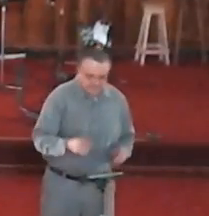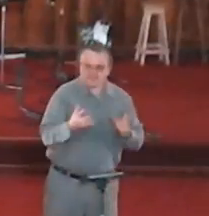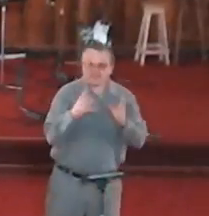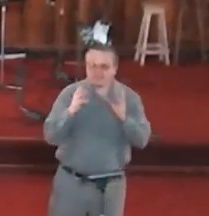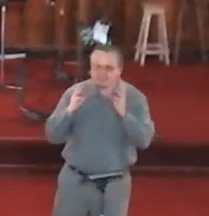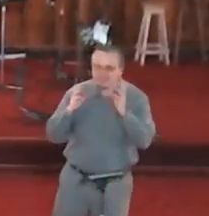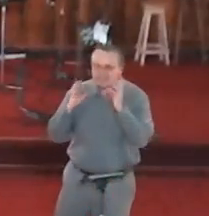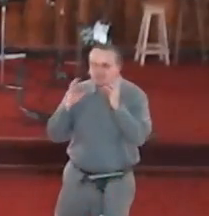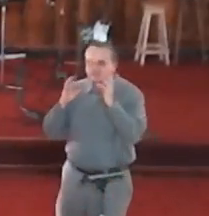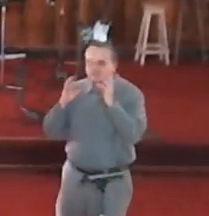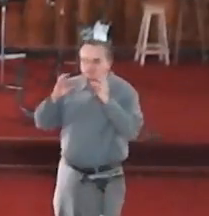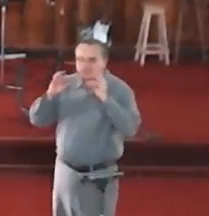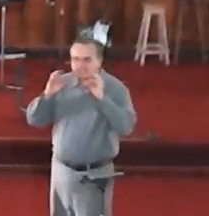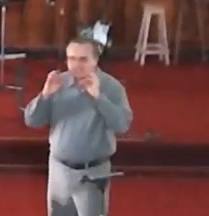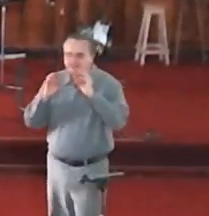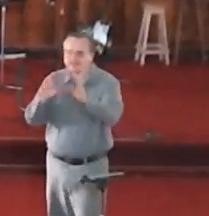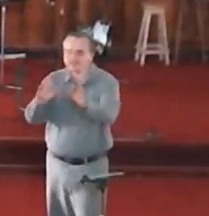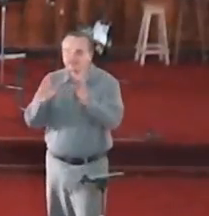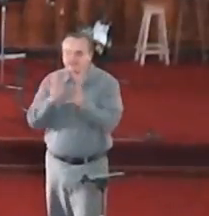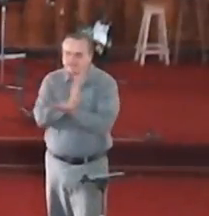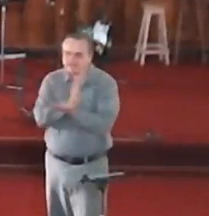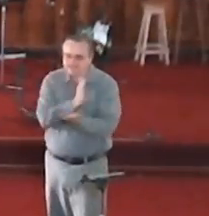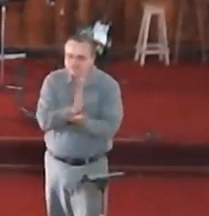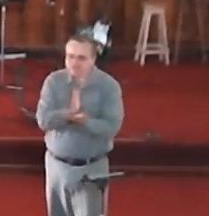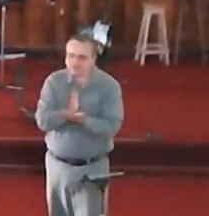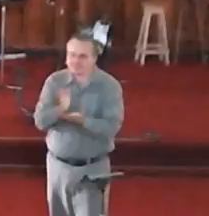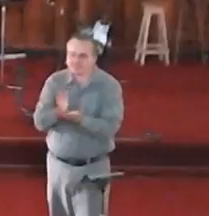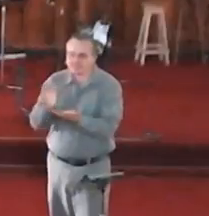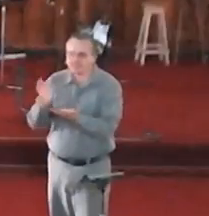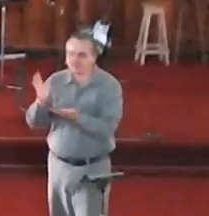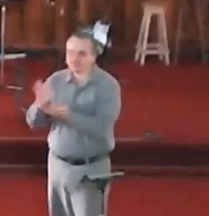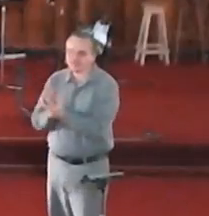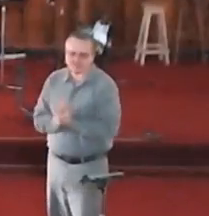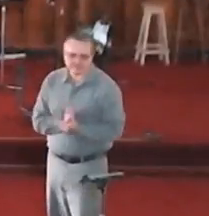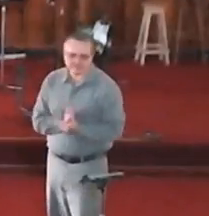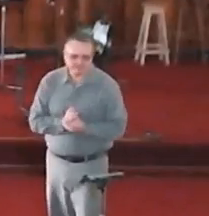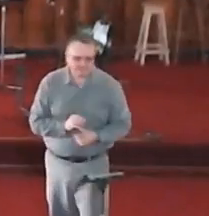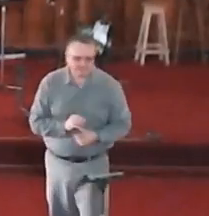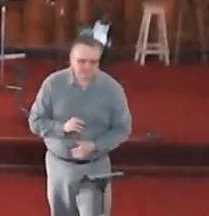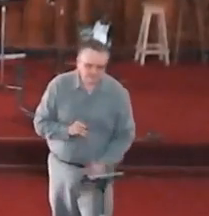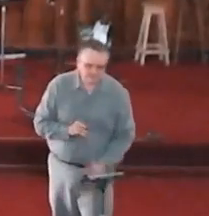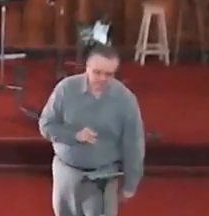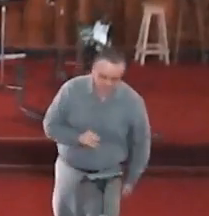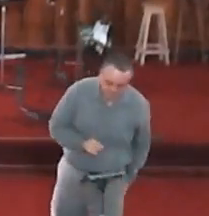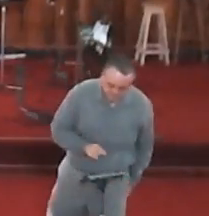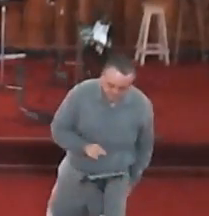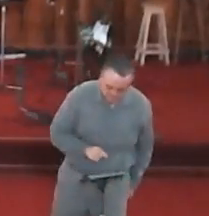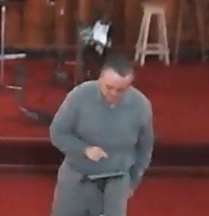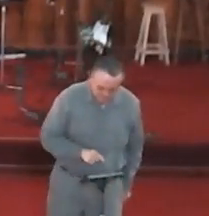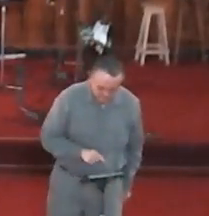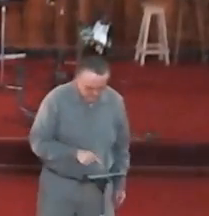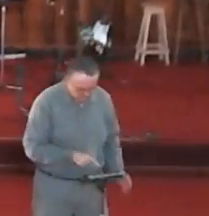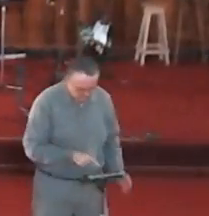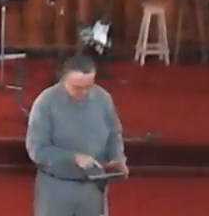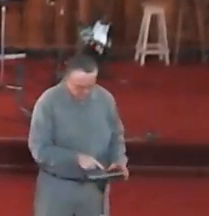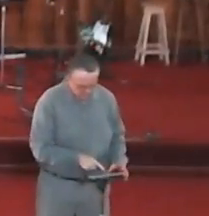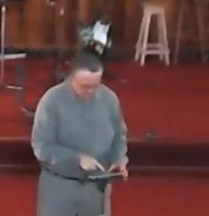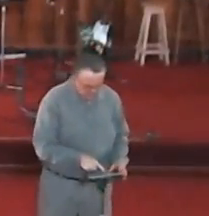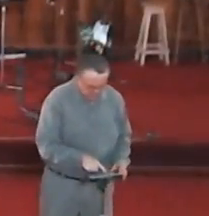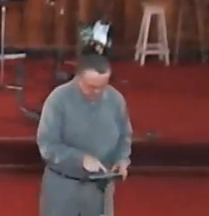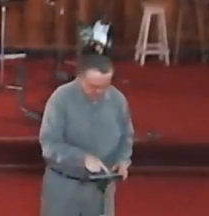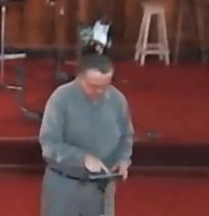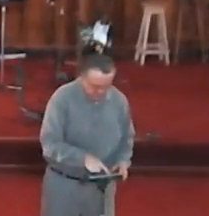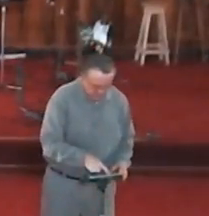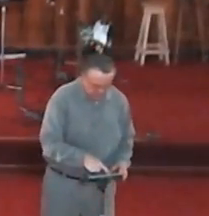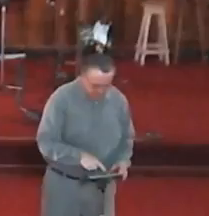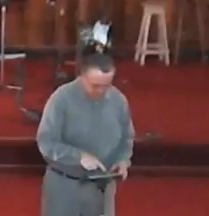Qué interesante la lengua inspirada de Bernabé haciendo todas estas cosas. It's interesting all these things that were done by this inspired